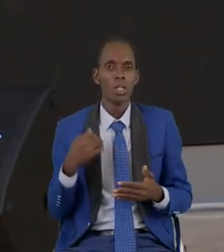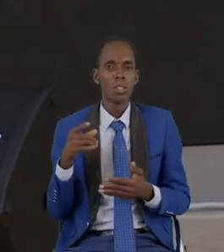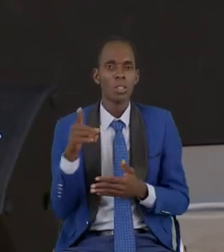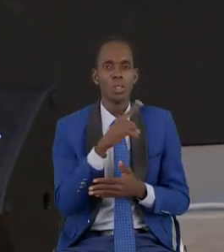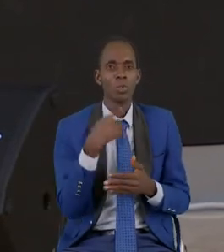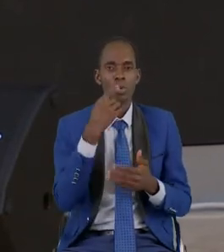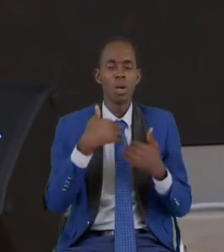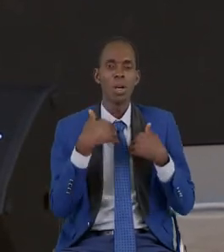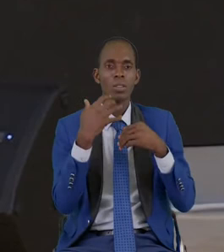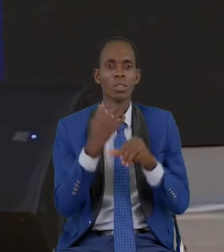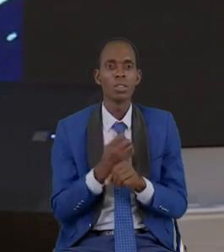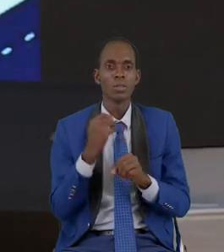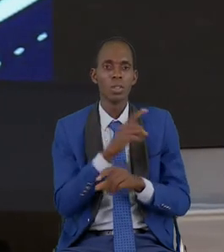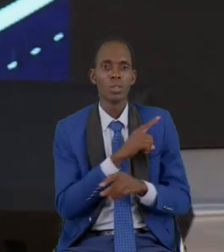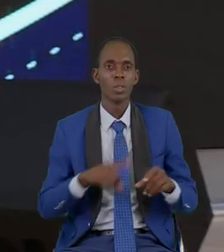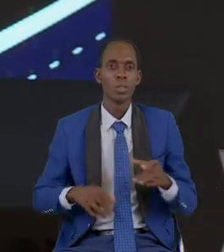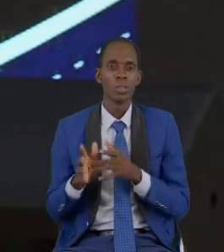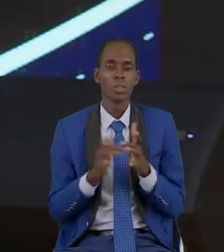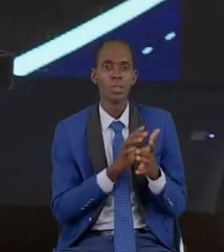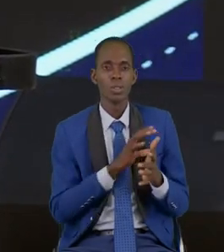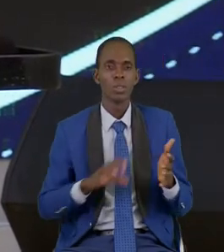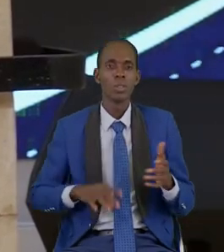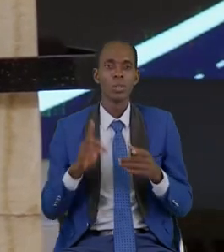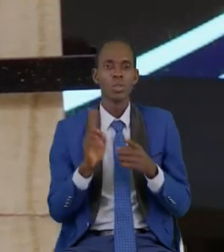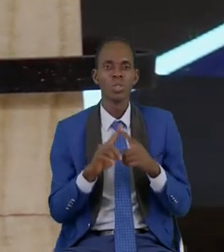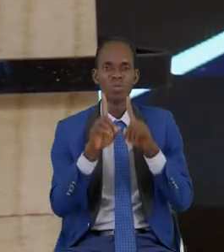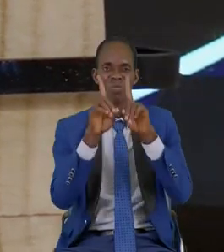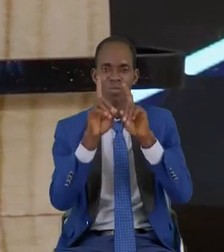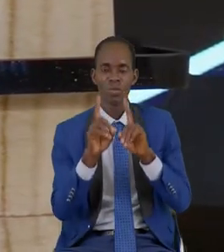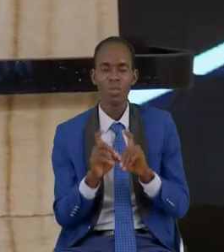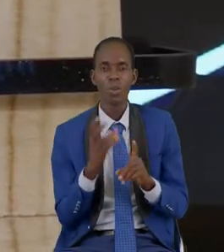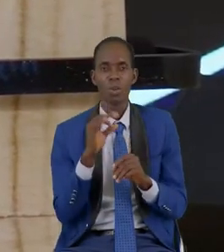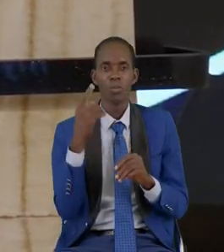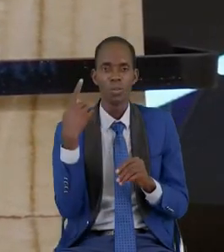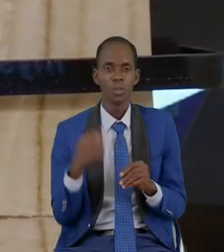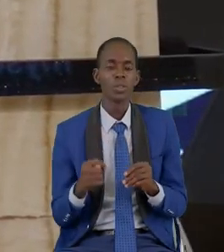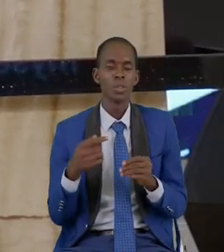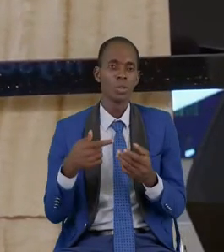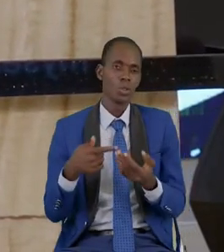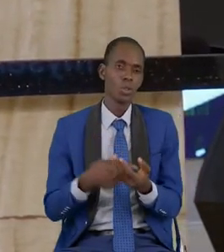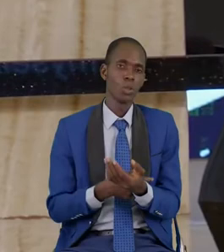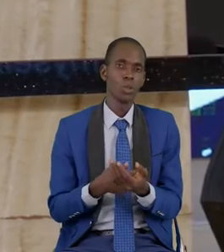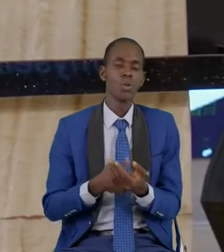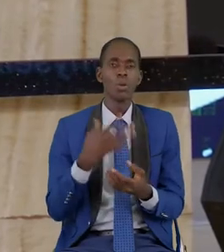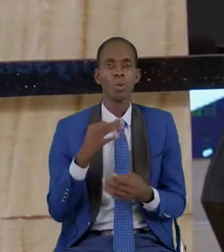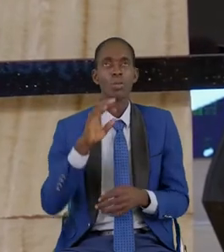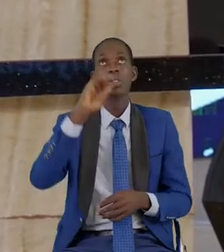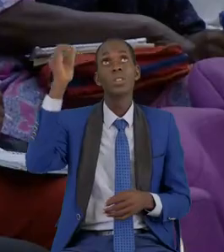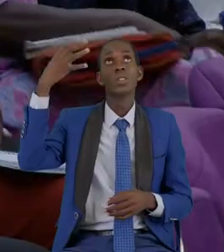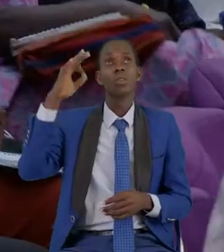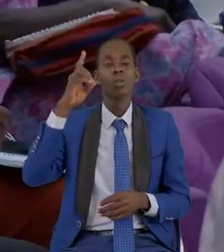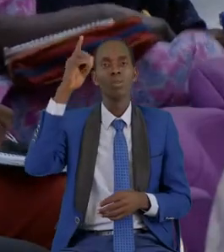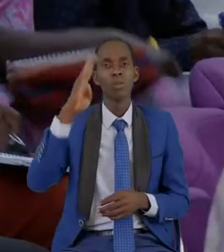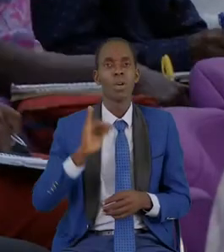the Lord Jesus to testify of the gospel of the grace of God. You will finish with